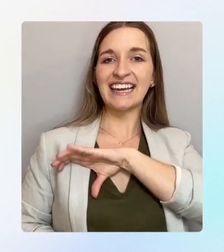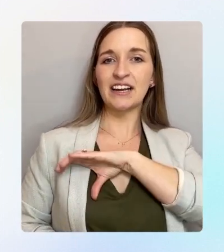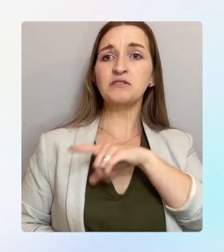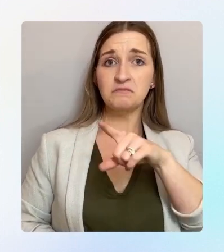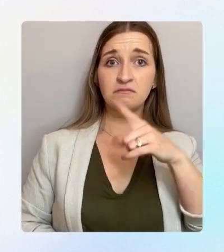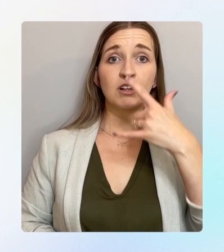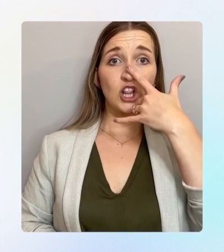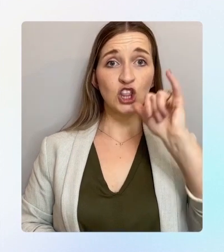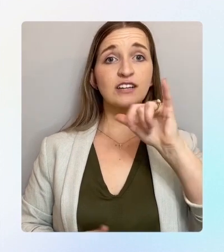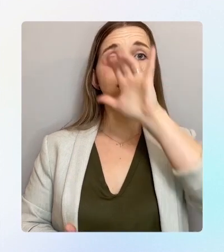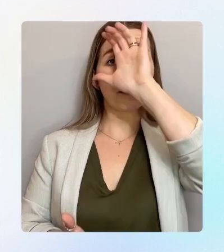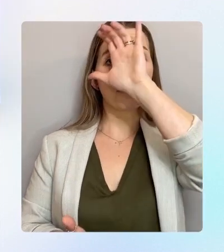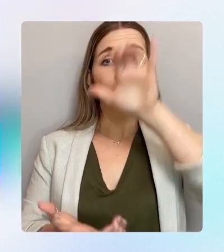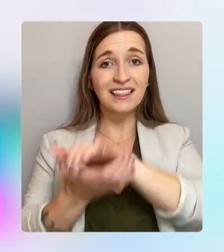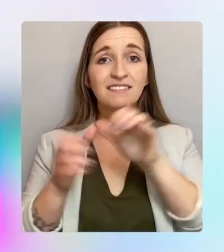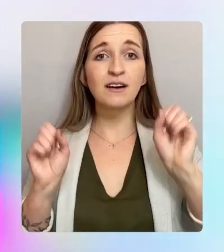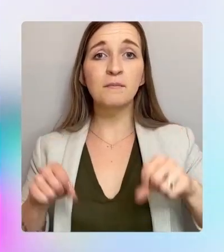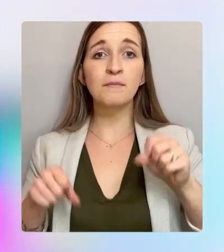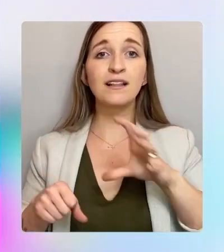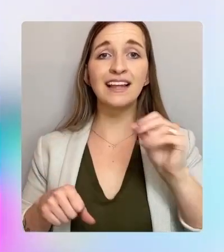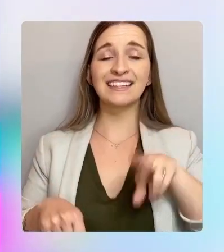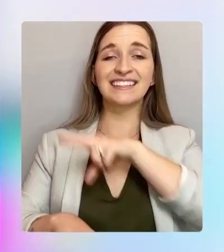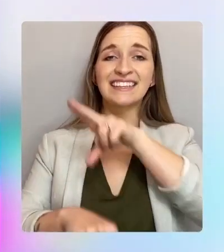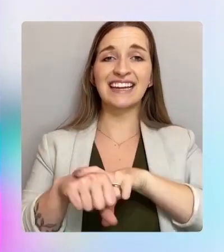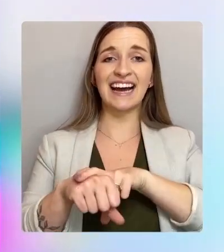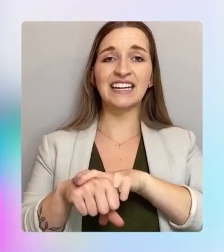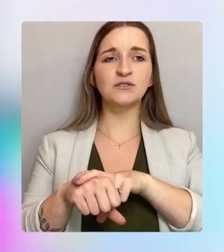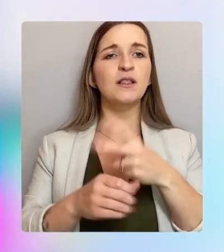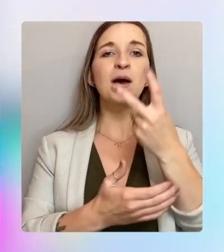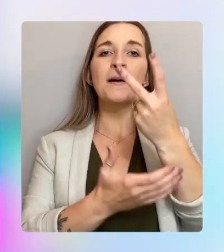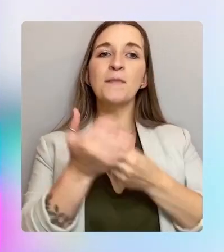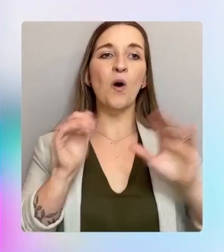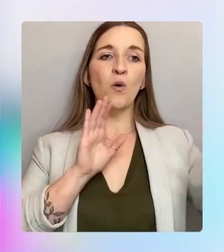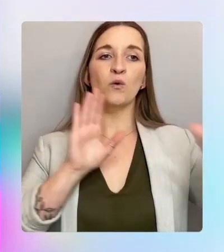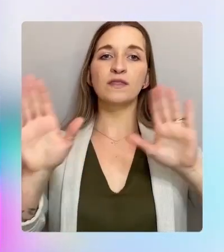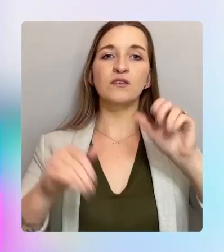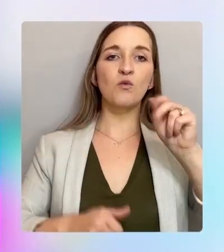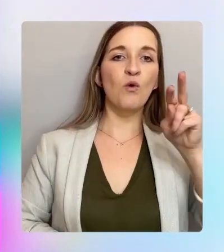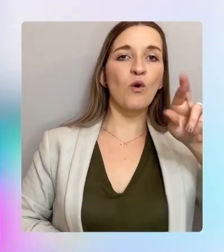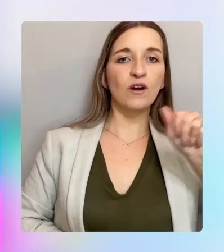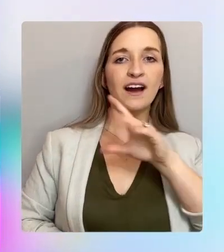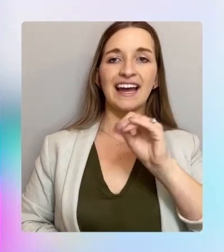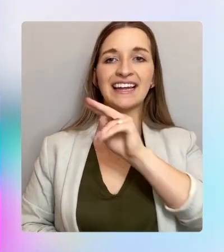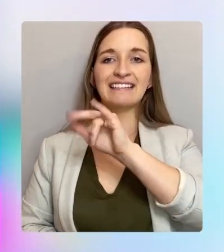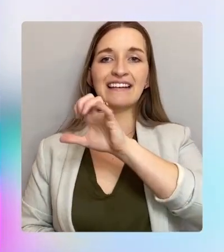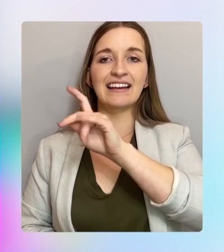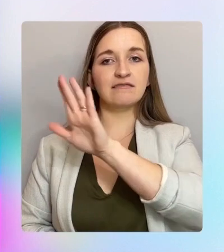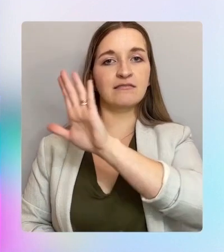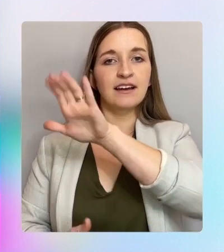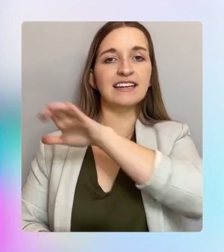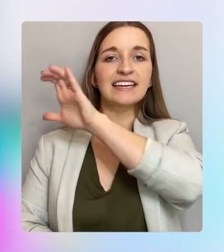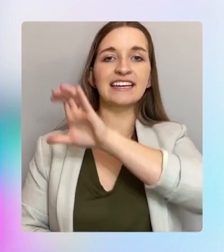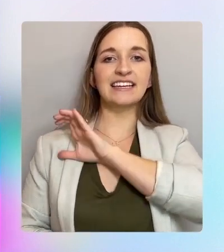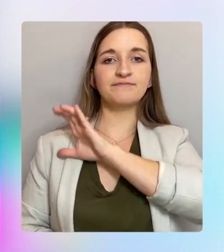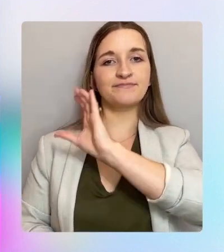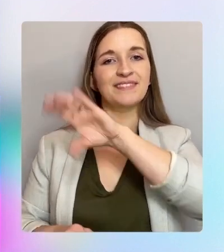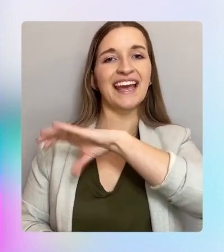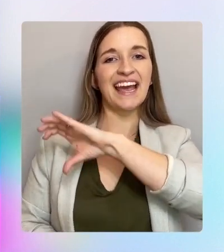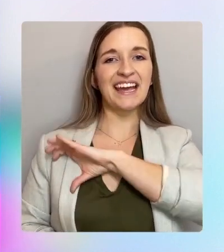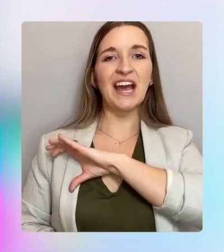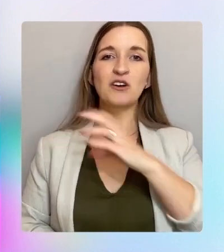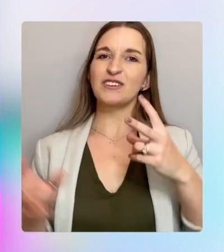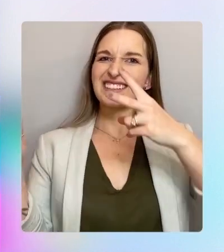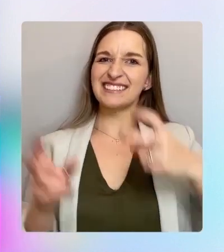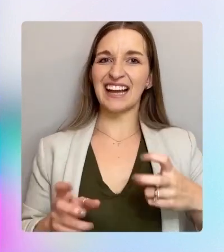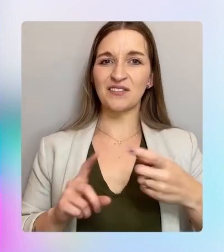is very believable and natural. Both Aura and the high-fidelity character are provided as samples and are downloadable